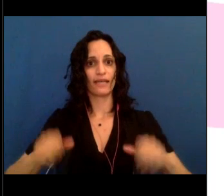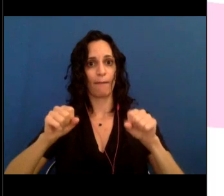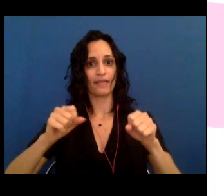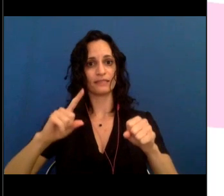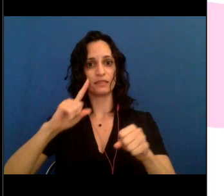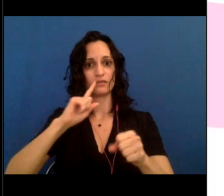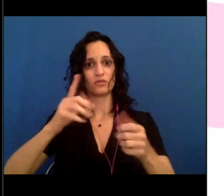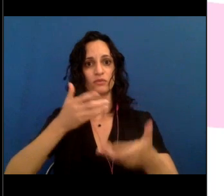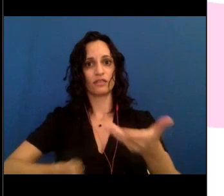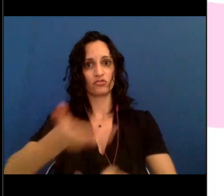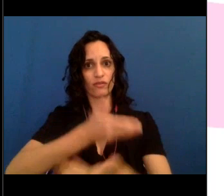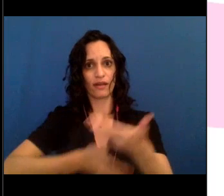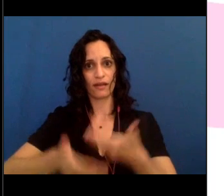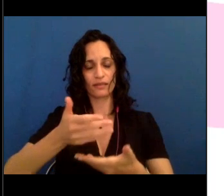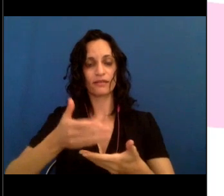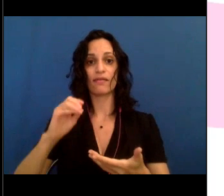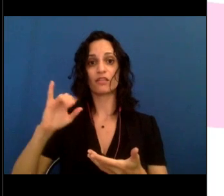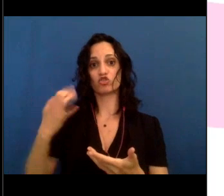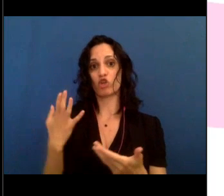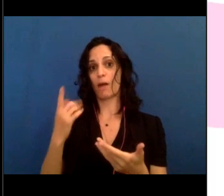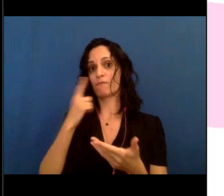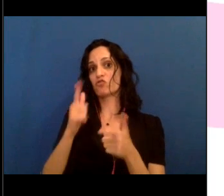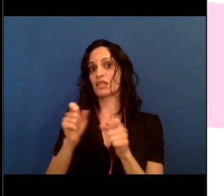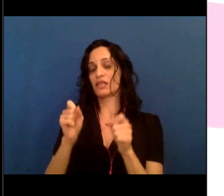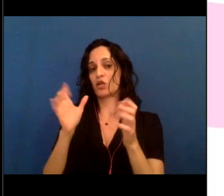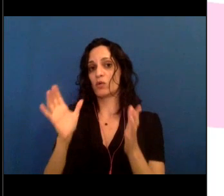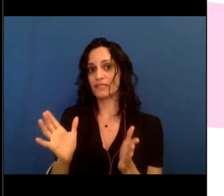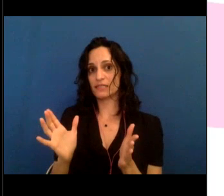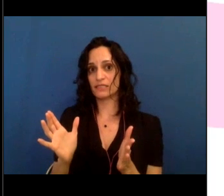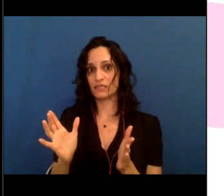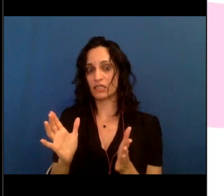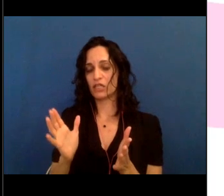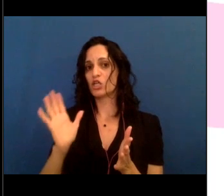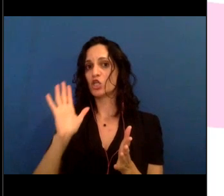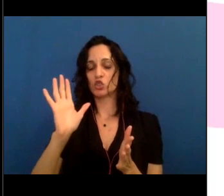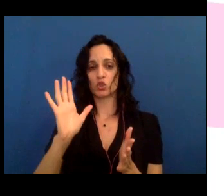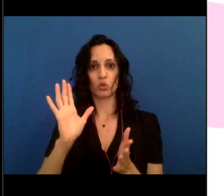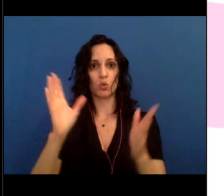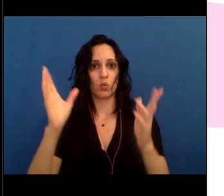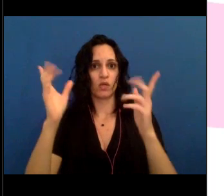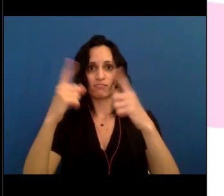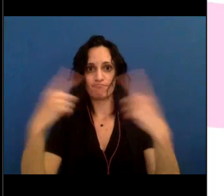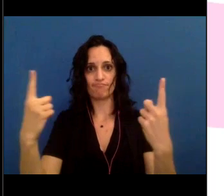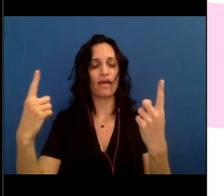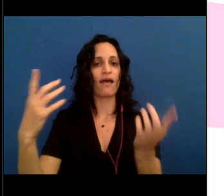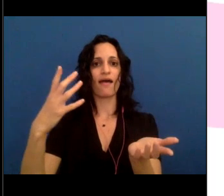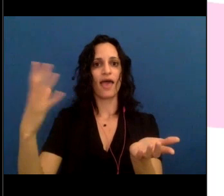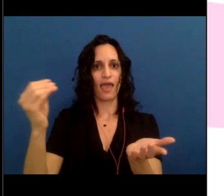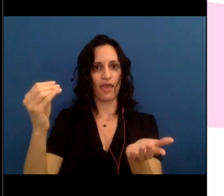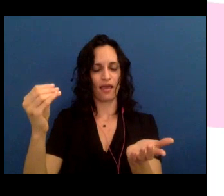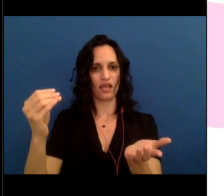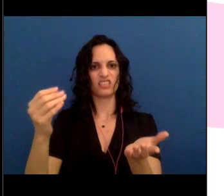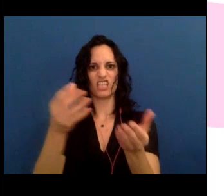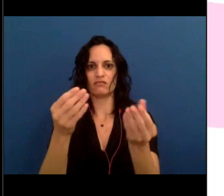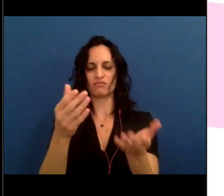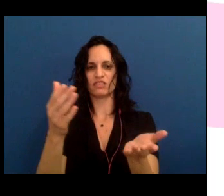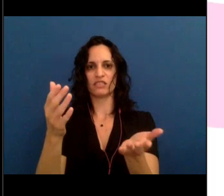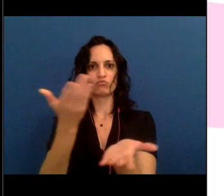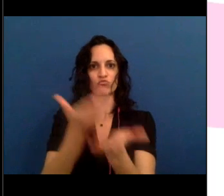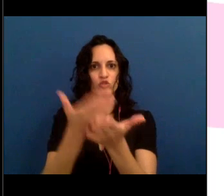is the job and role of the linguist to denounce those things and to eradicate them, which is to say that it is the role and job of the linguist